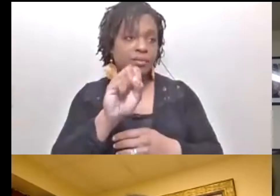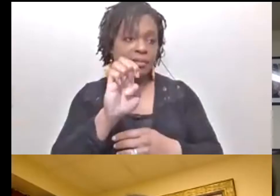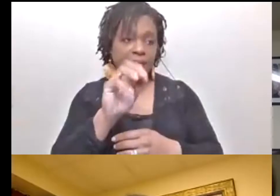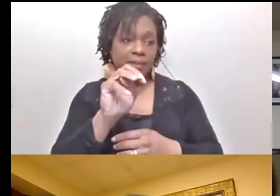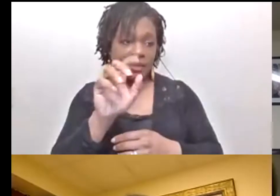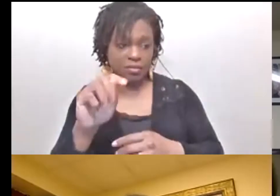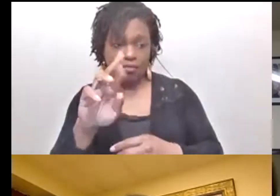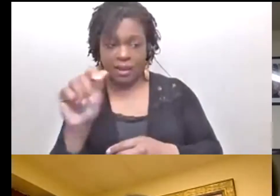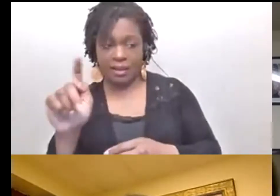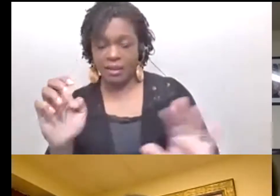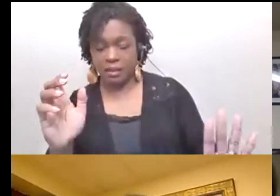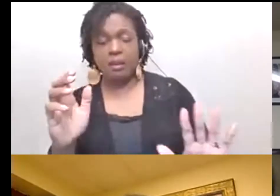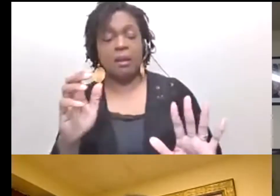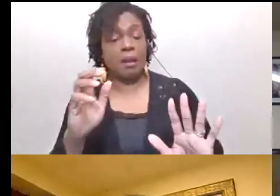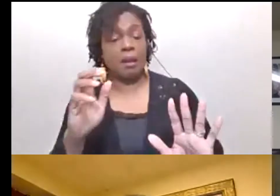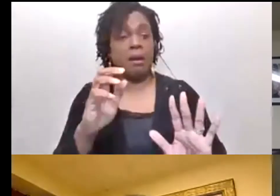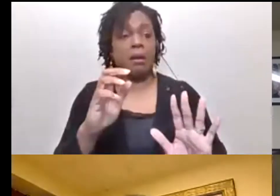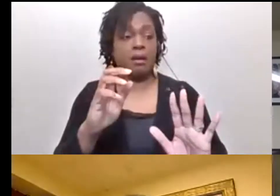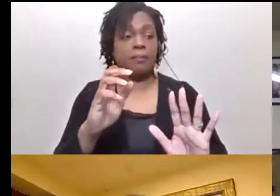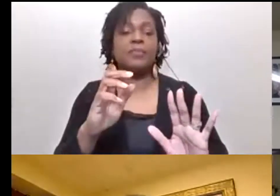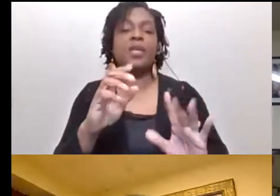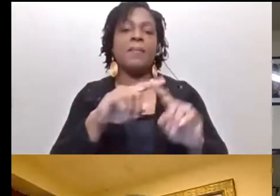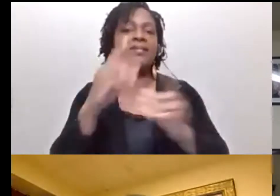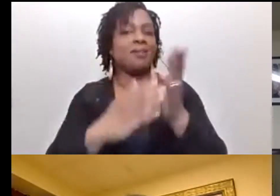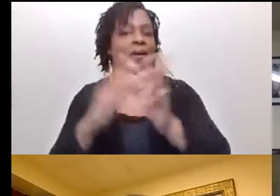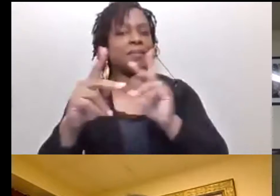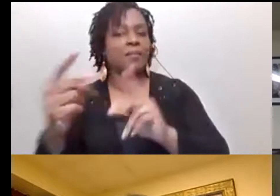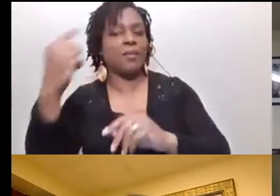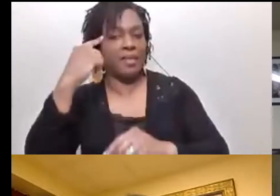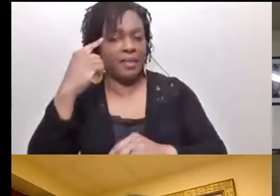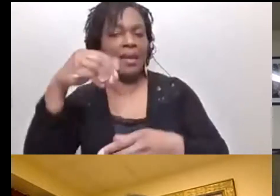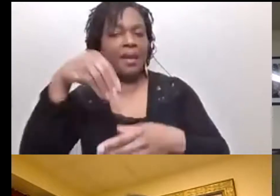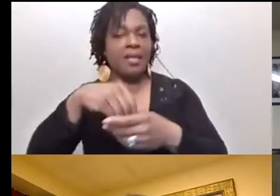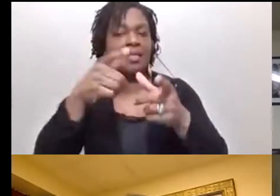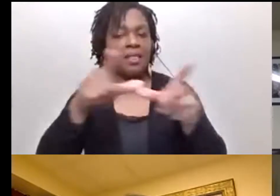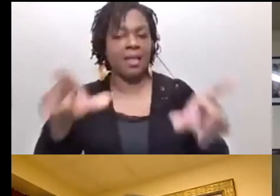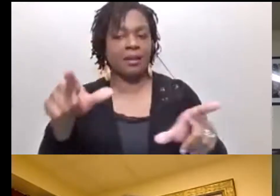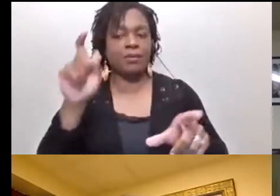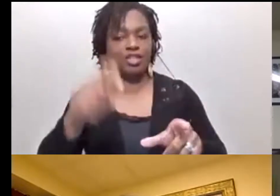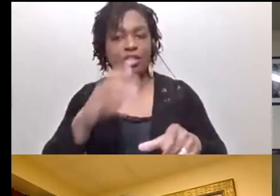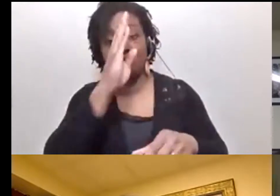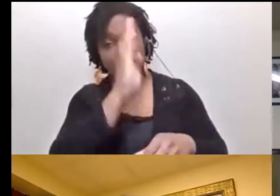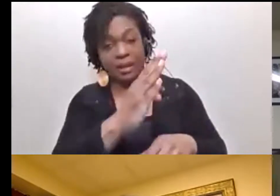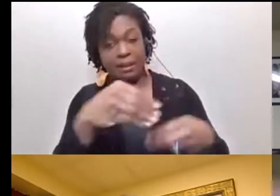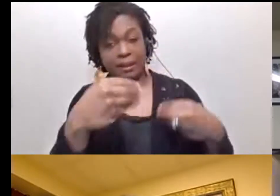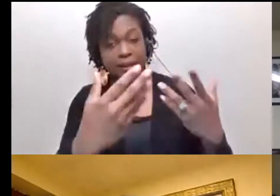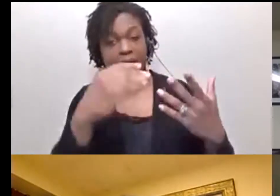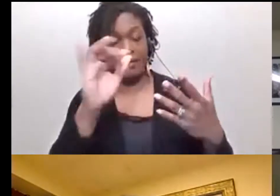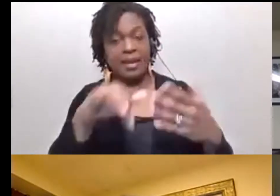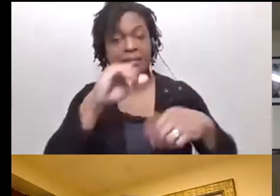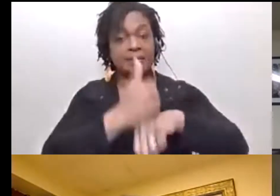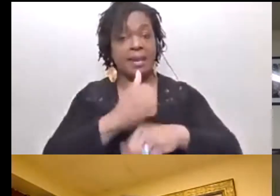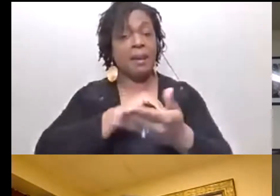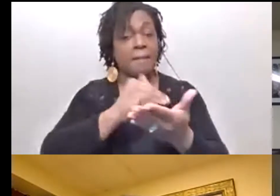some people think that within the language, it should be directly given, or at least a set amount of that